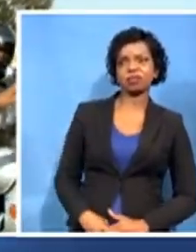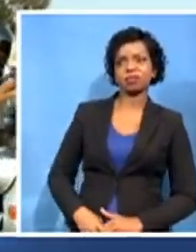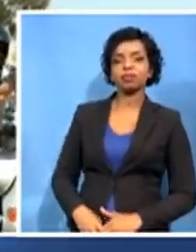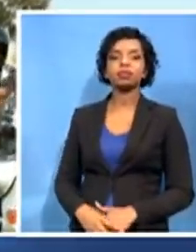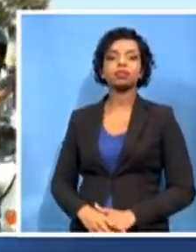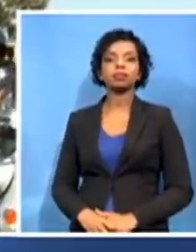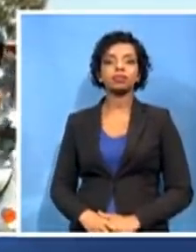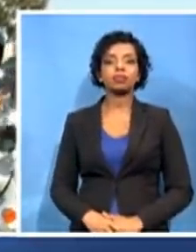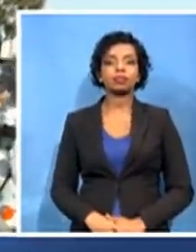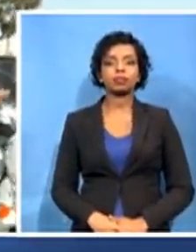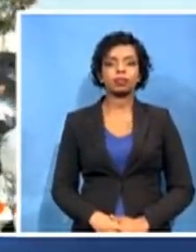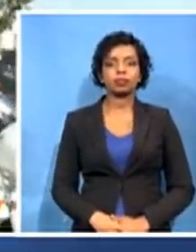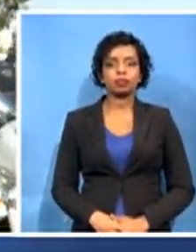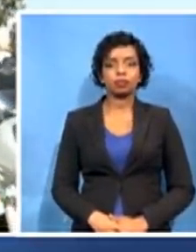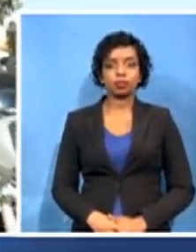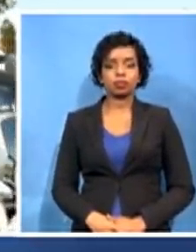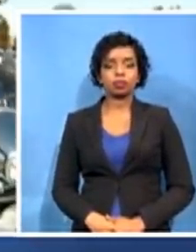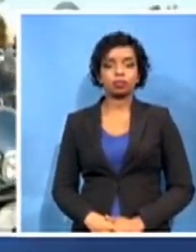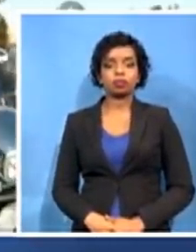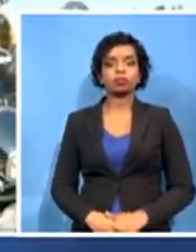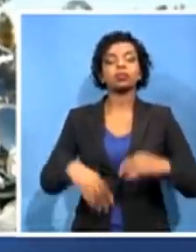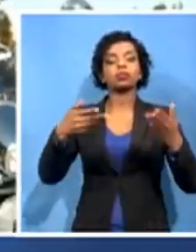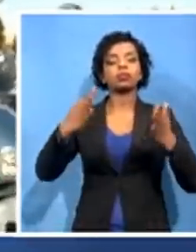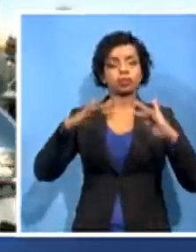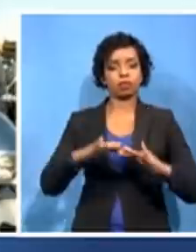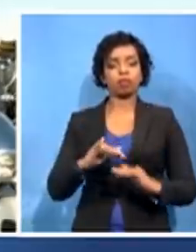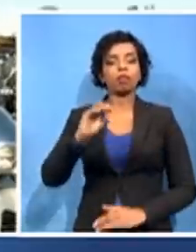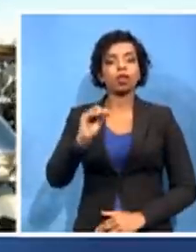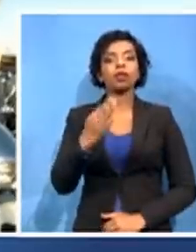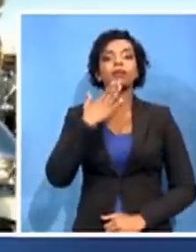We've got the provincial secretary of Mpumalanga.